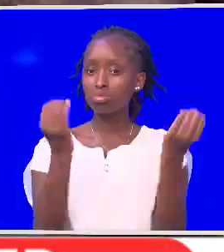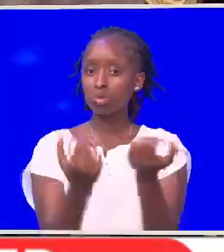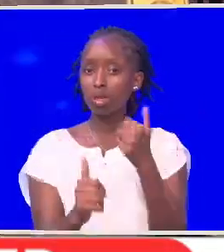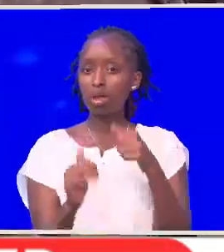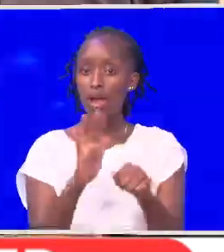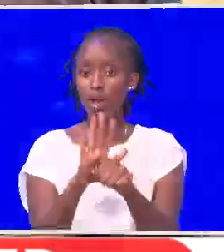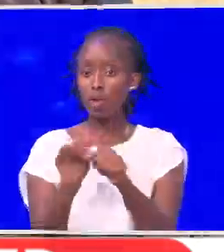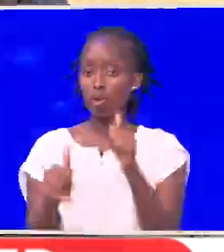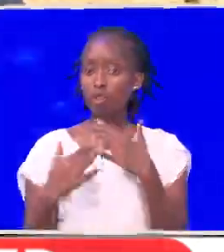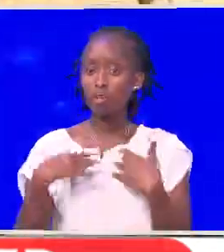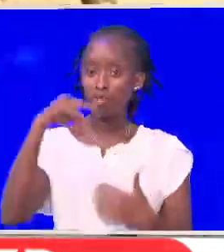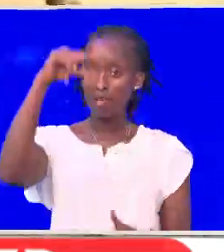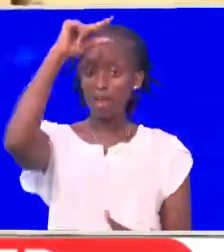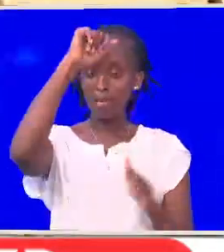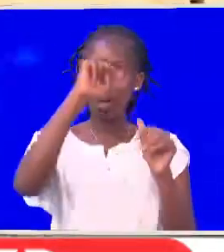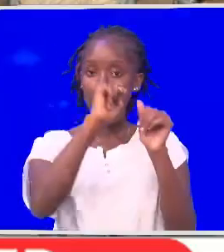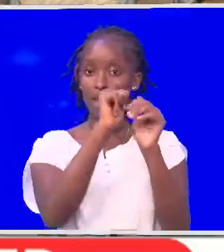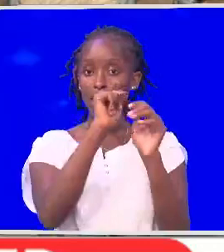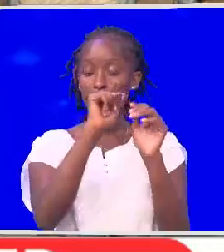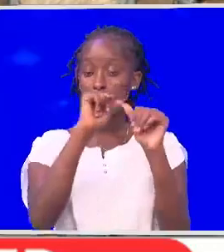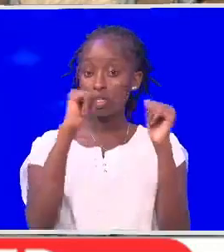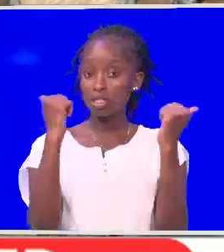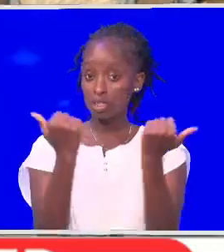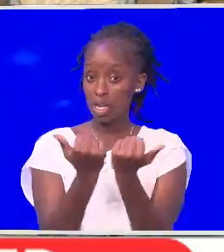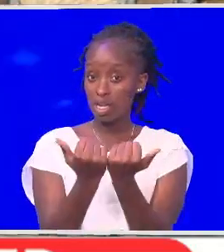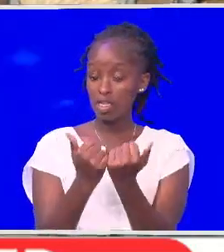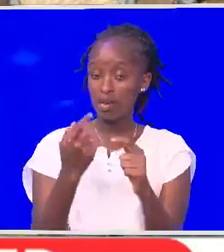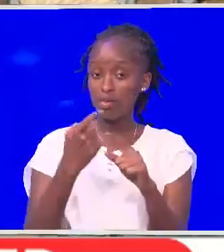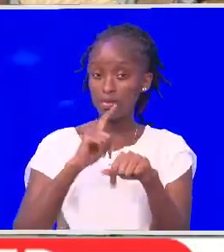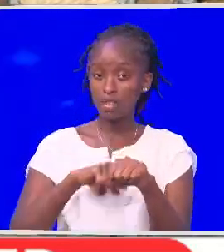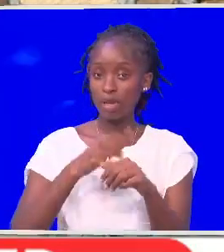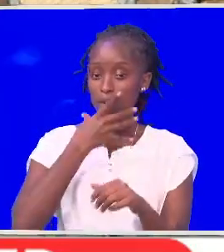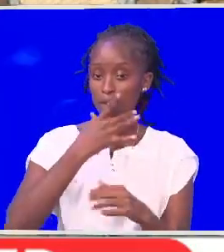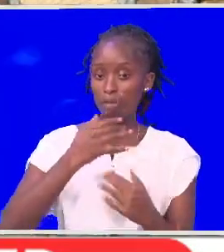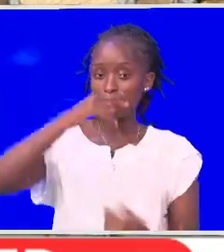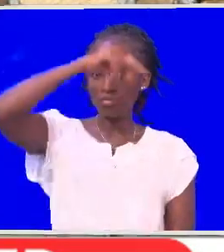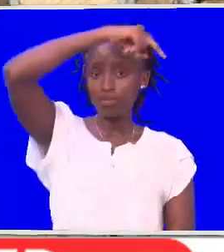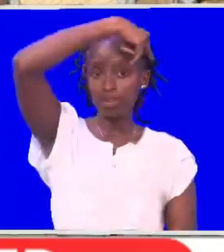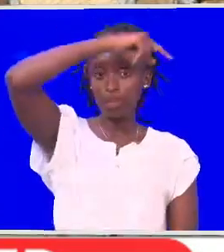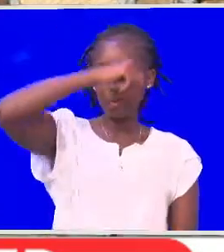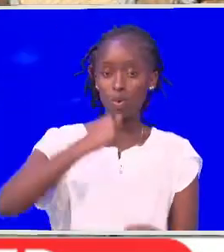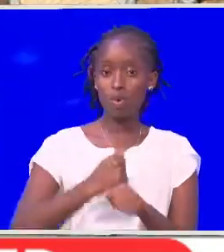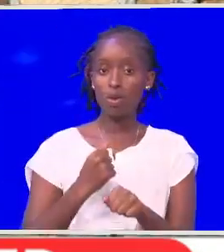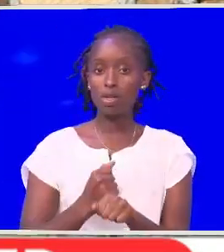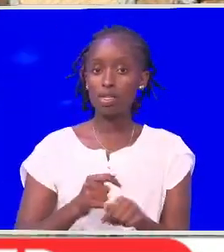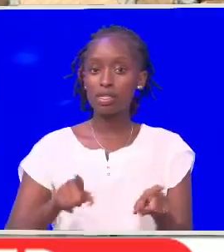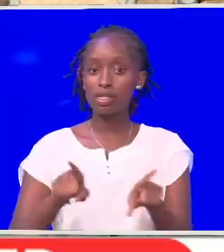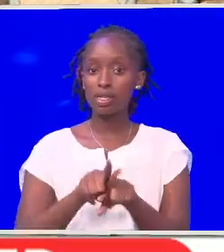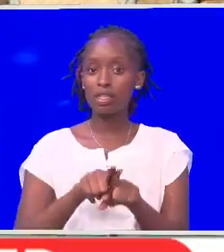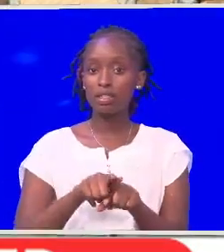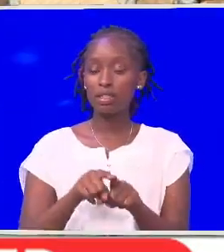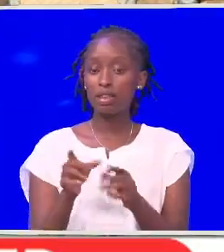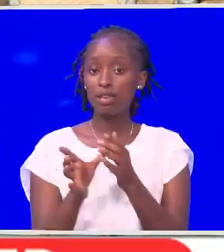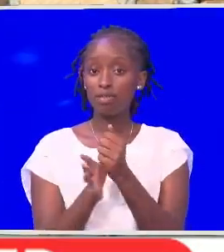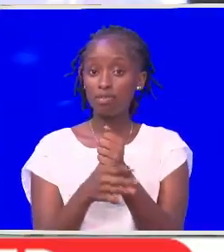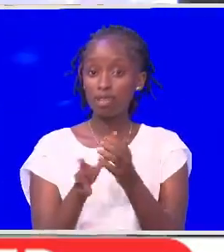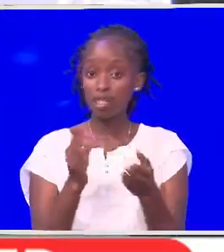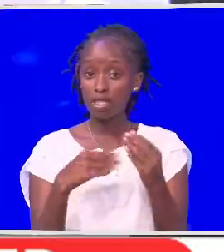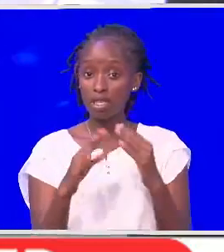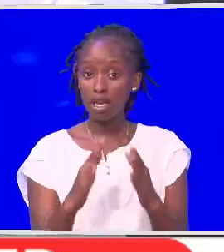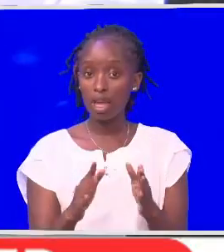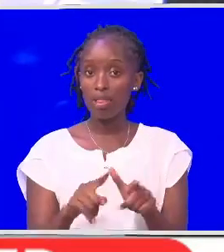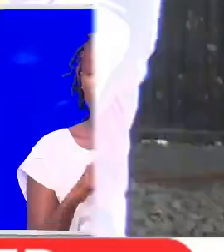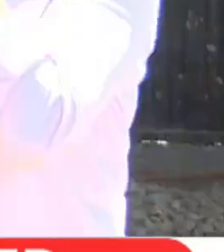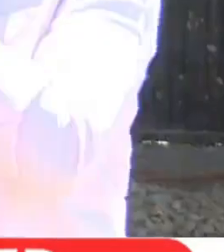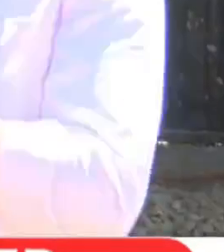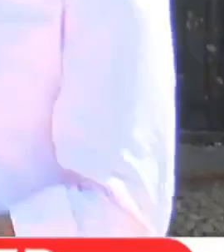are government agencies. Since he graduated, Njehia took whatever life threw at him, working as a fishmonger, a restaurant attendant, a pool table